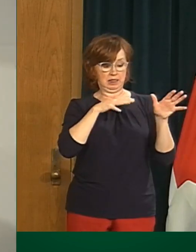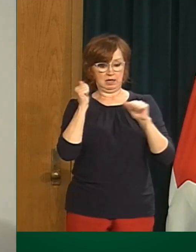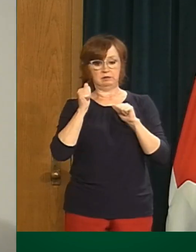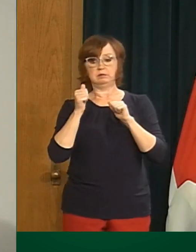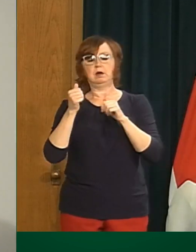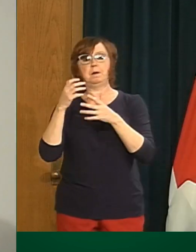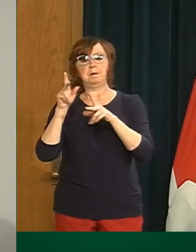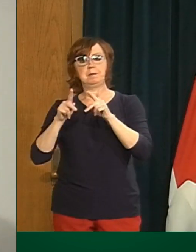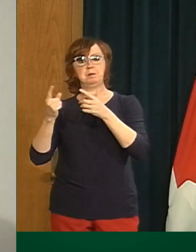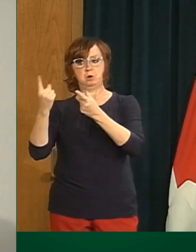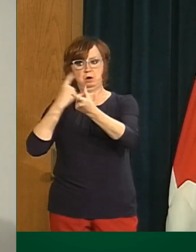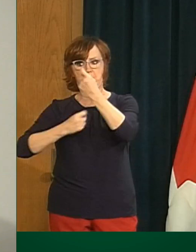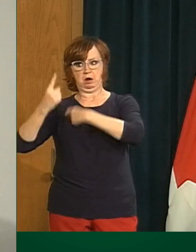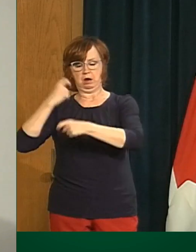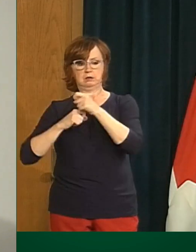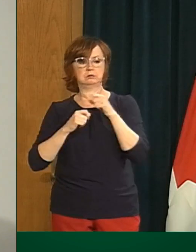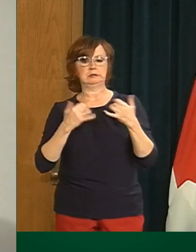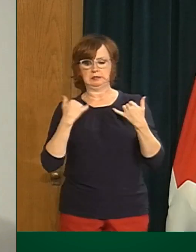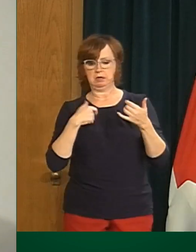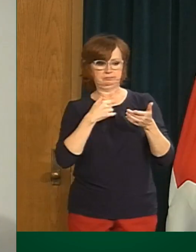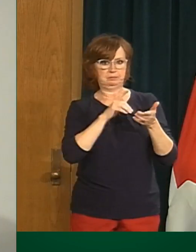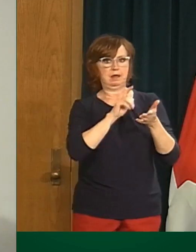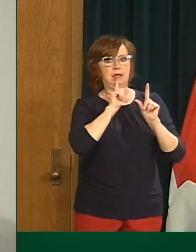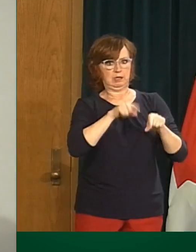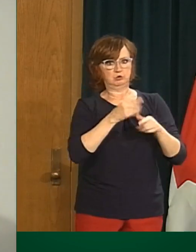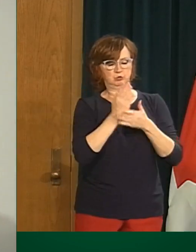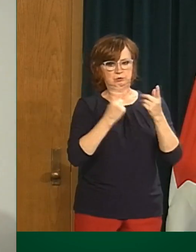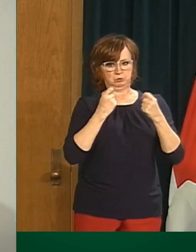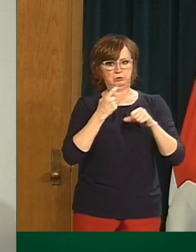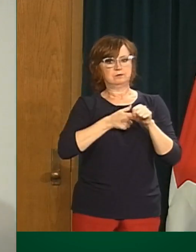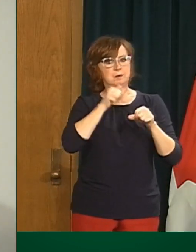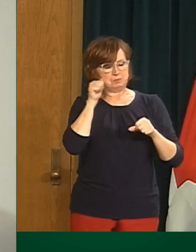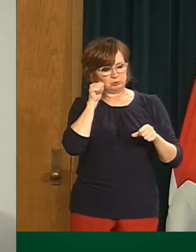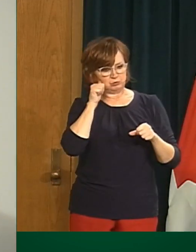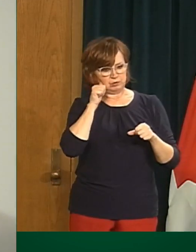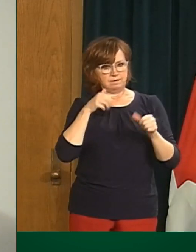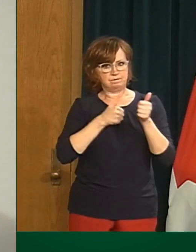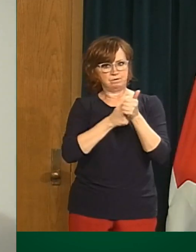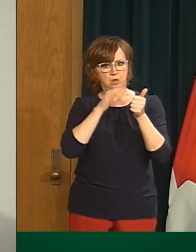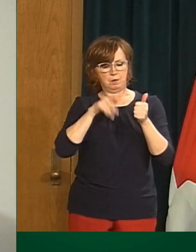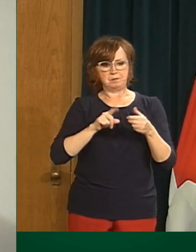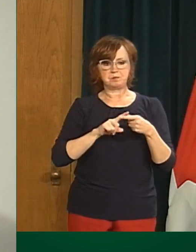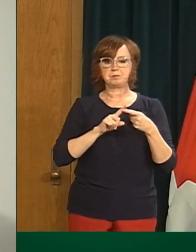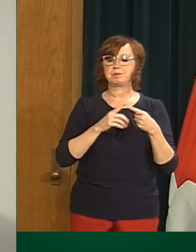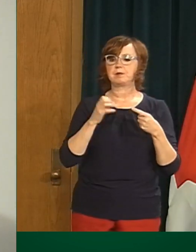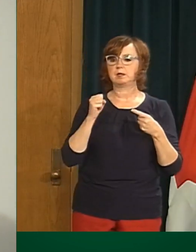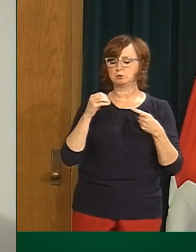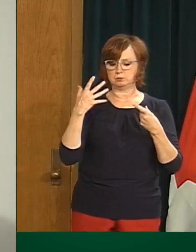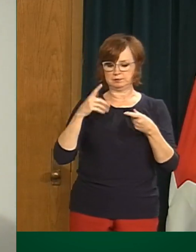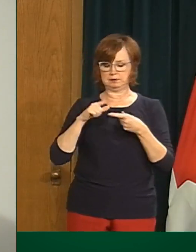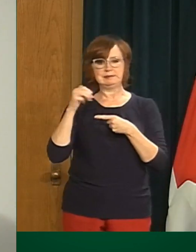So as the Premier mentioned, we have had 10 new cases, bringing the provincial total to 341.